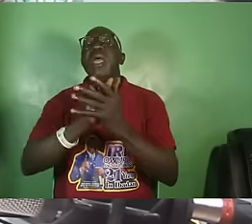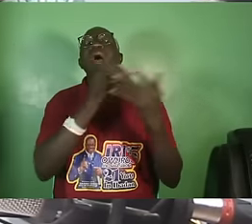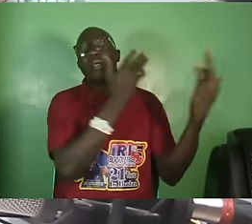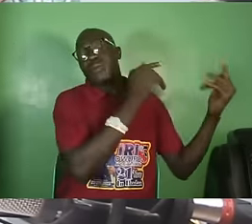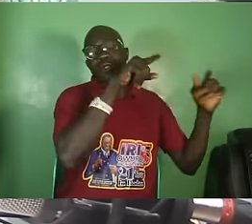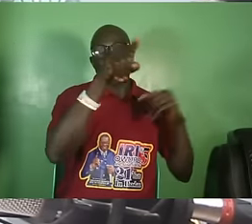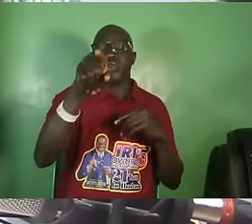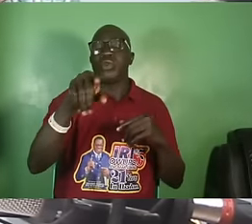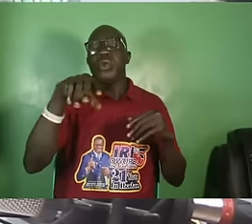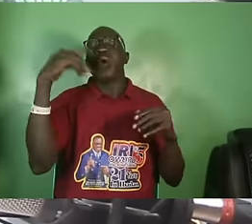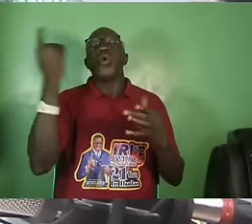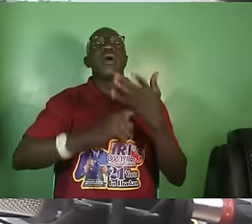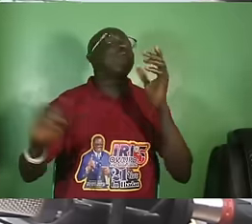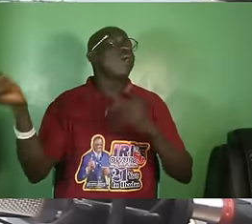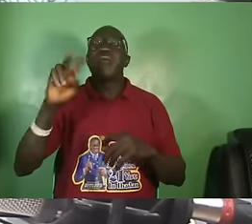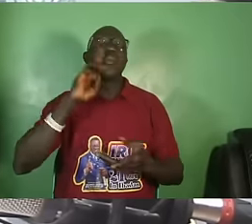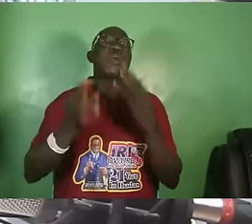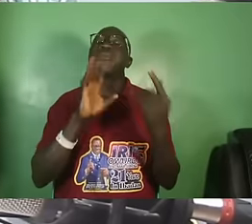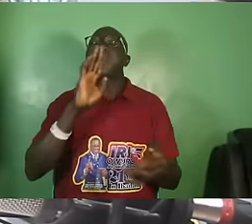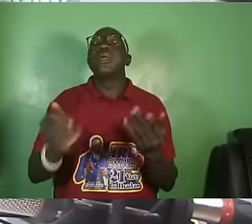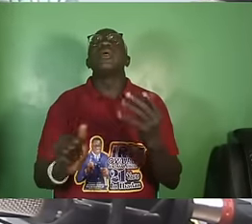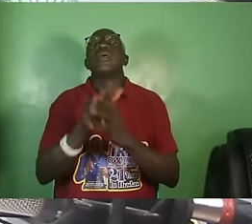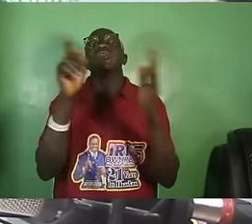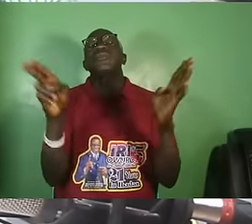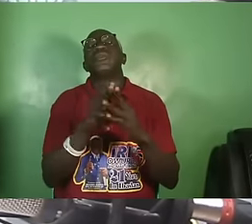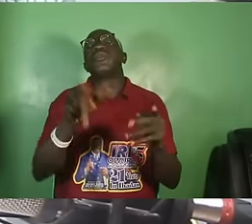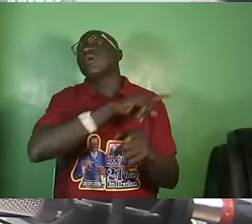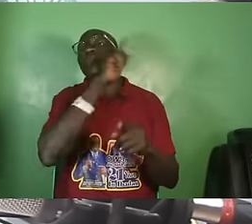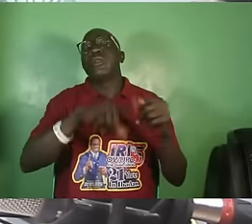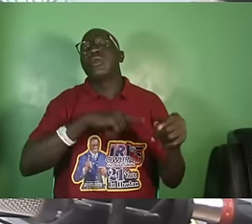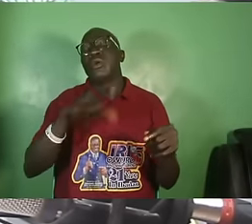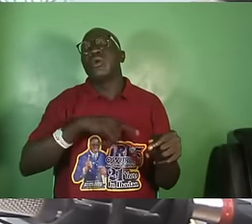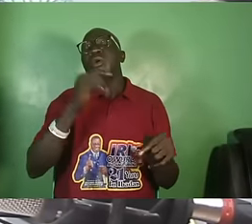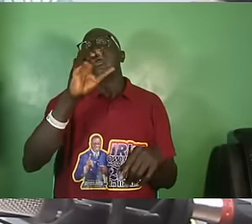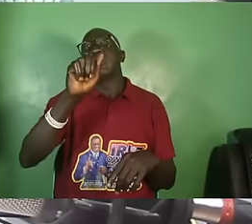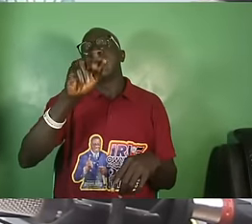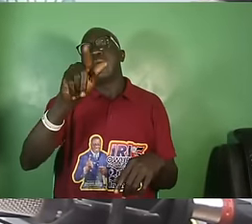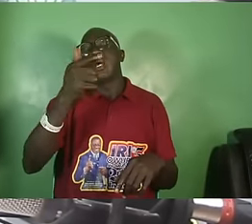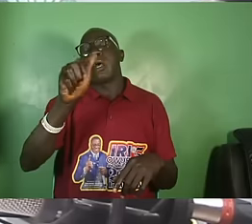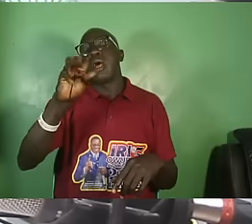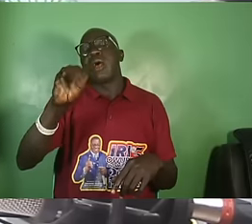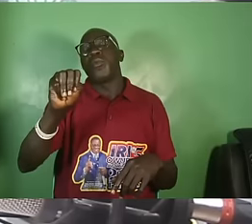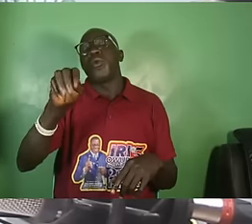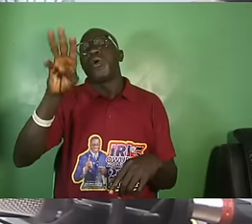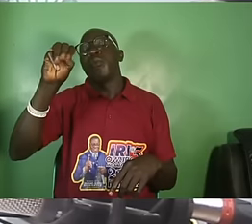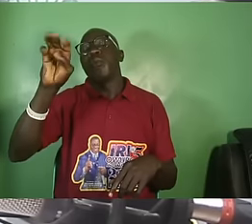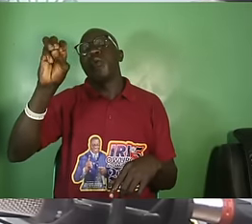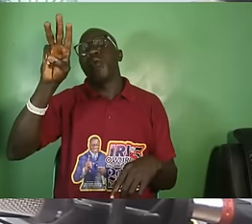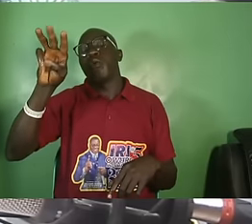Yes. I'm expecting you. Wherever you are. Let's meet. Even Lagos. We shall go.